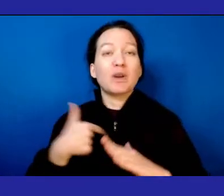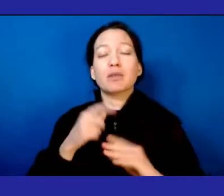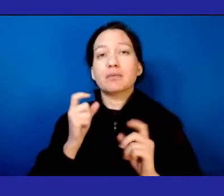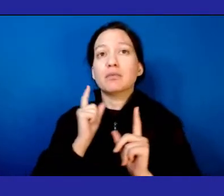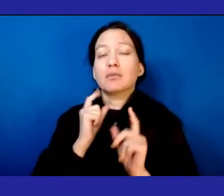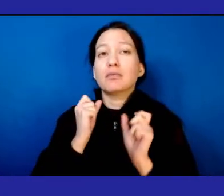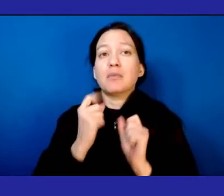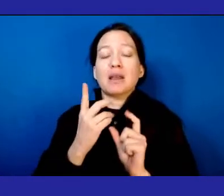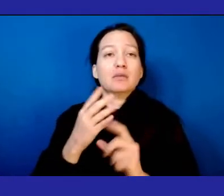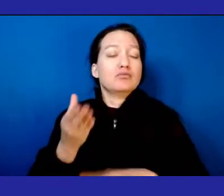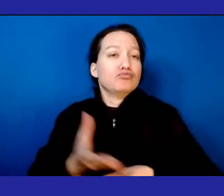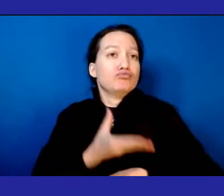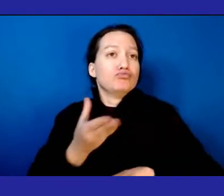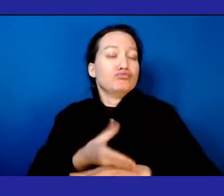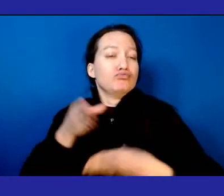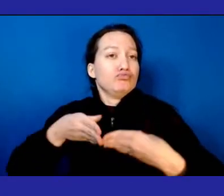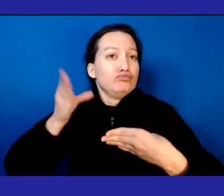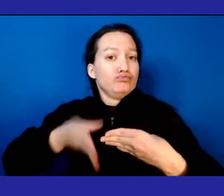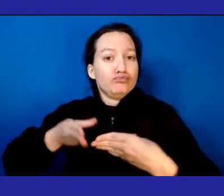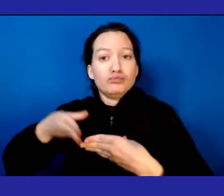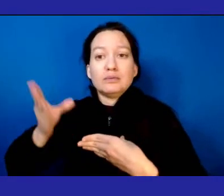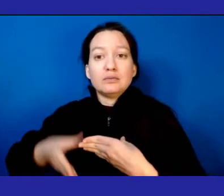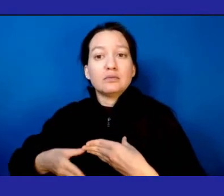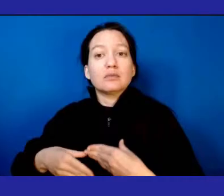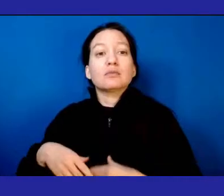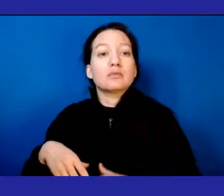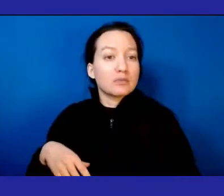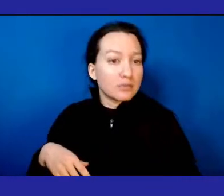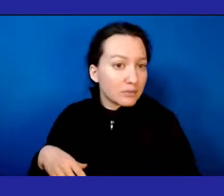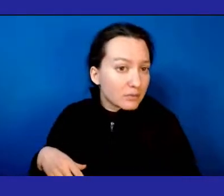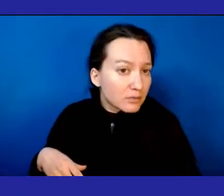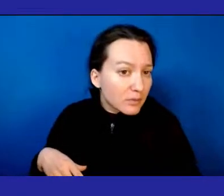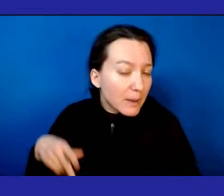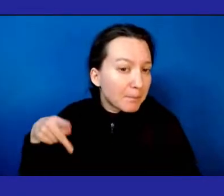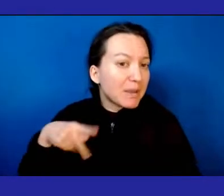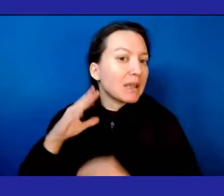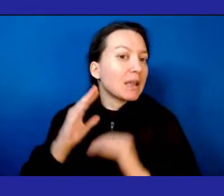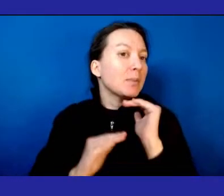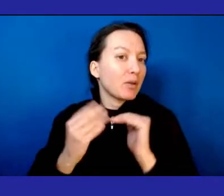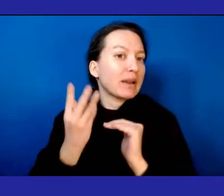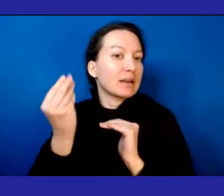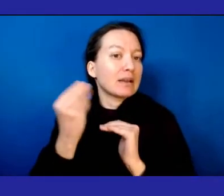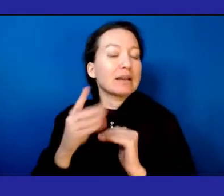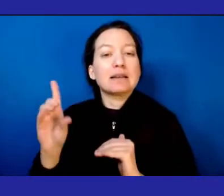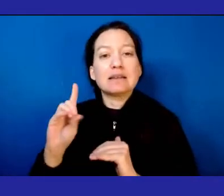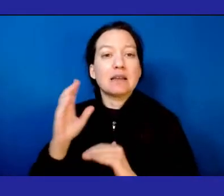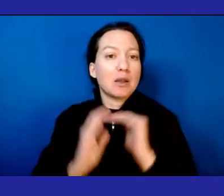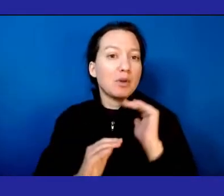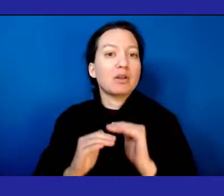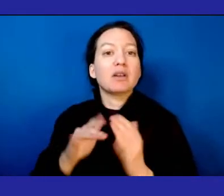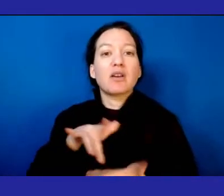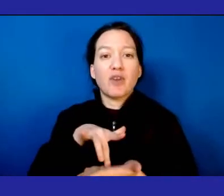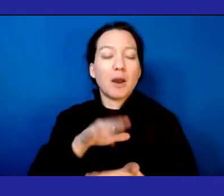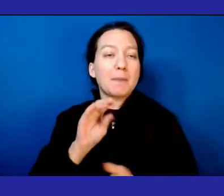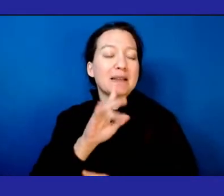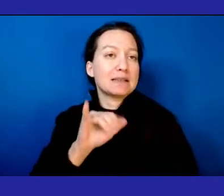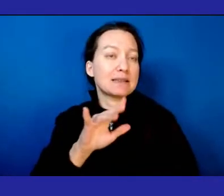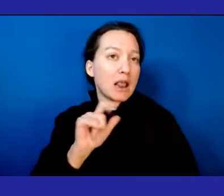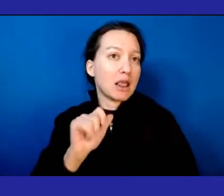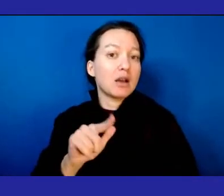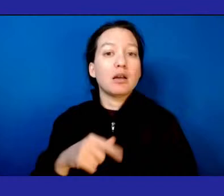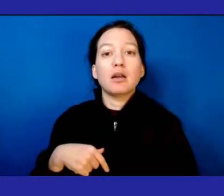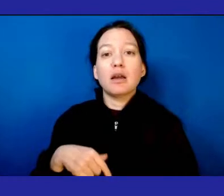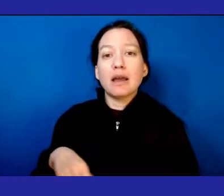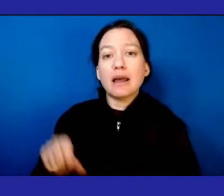of renovation projects, such as the P Building exterior, D Building pharmacy Omnicell, and the S Building sterile